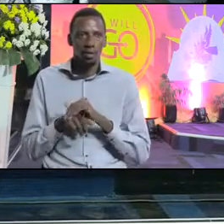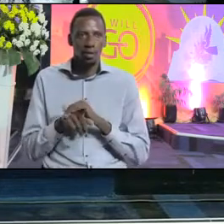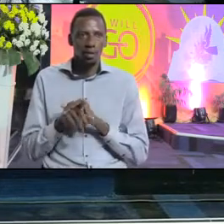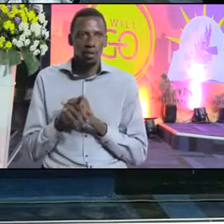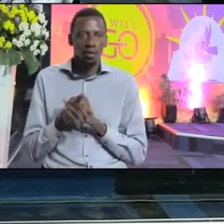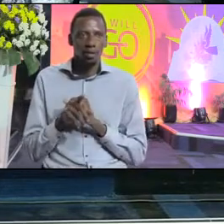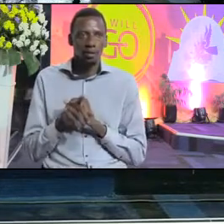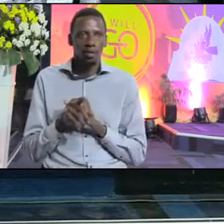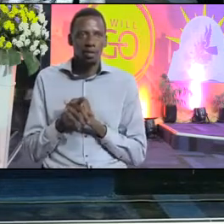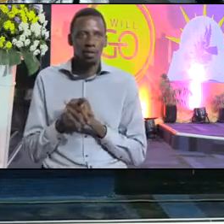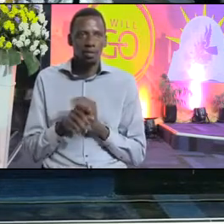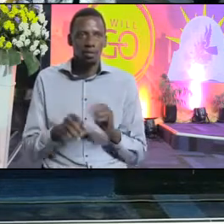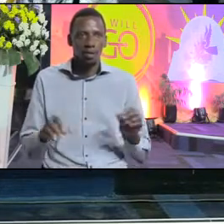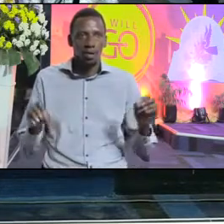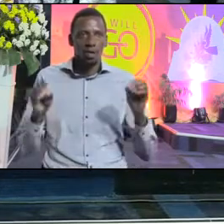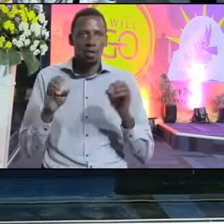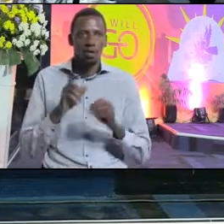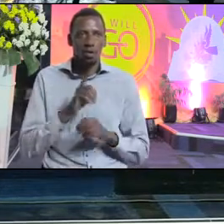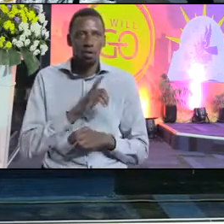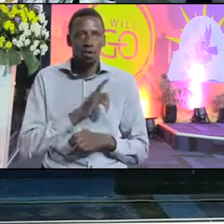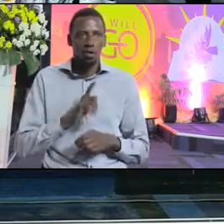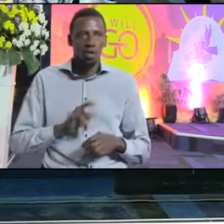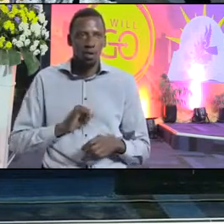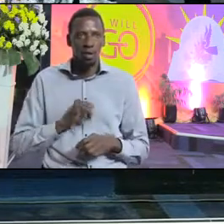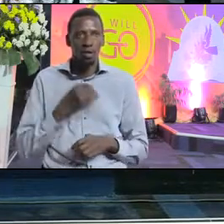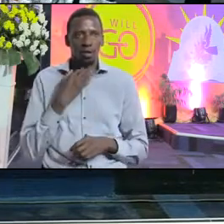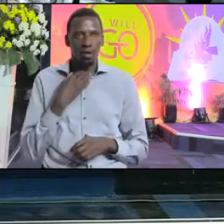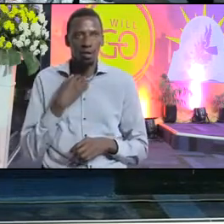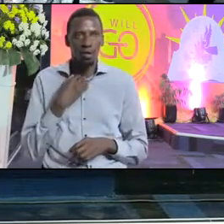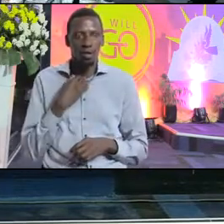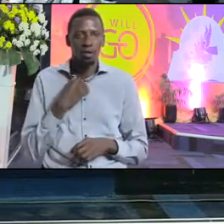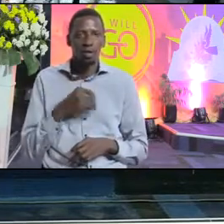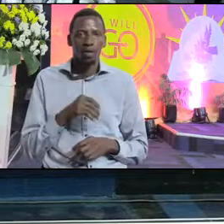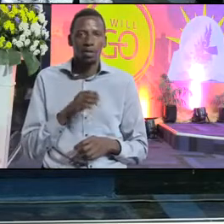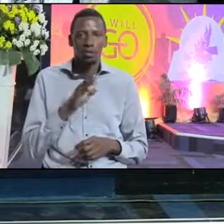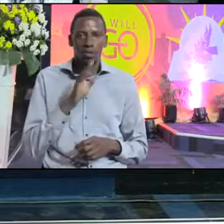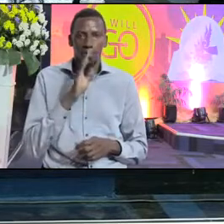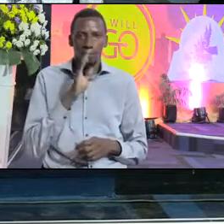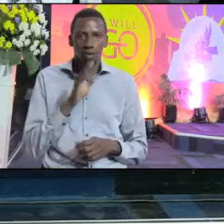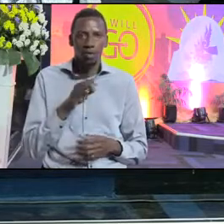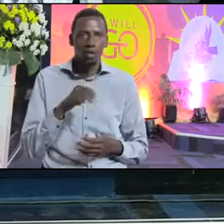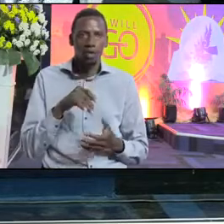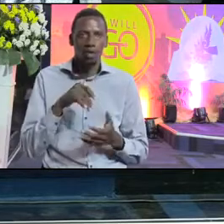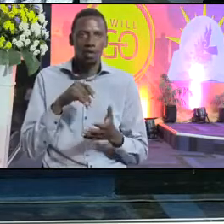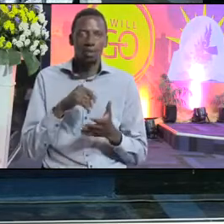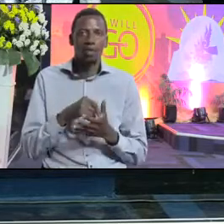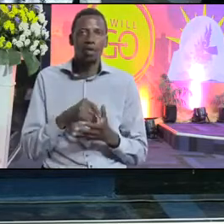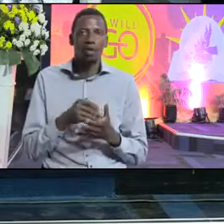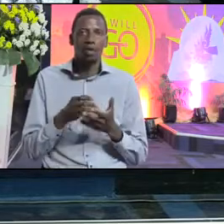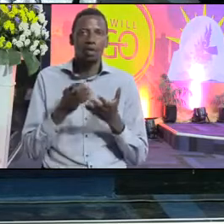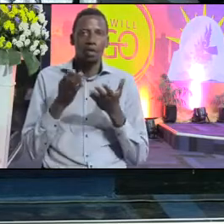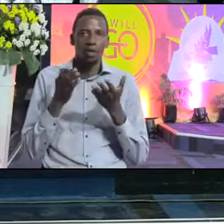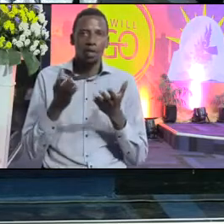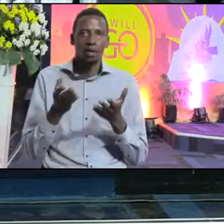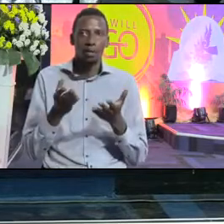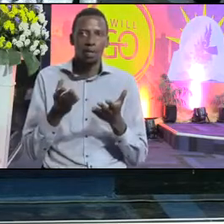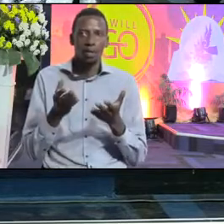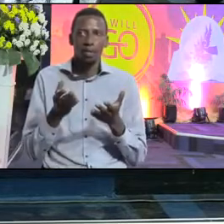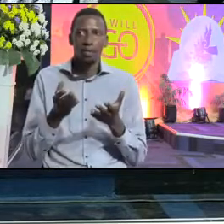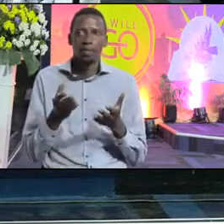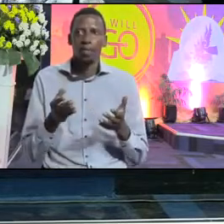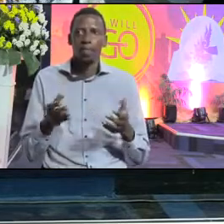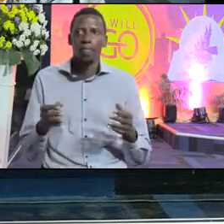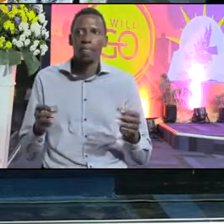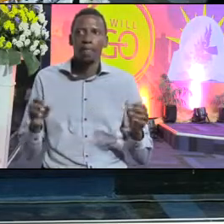marching in. Oh Lord, I want to be among the